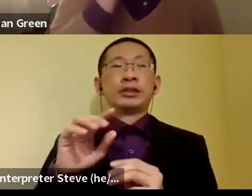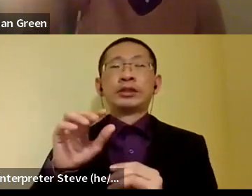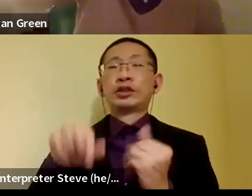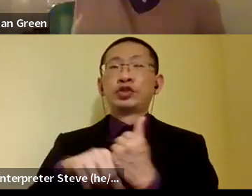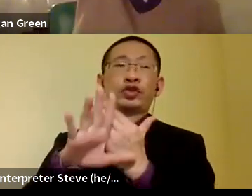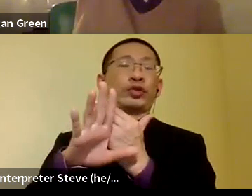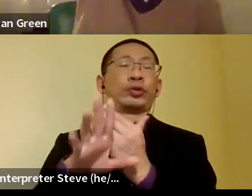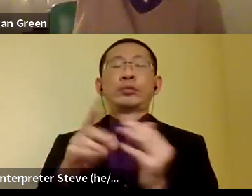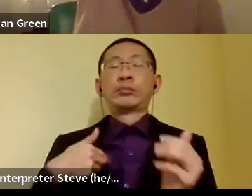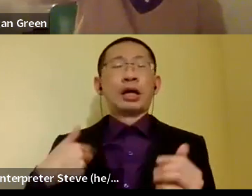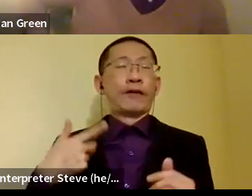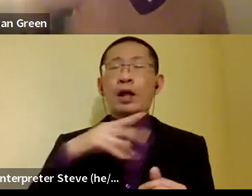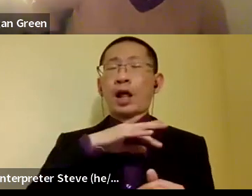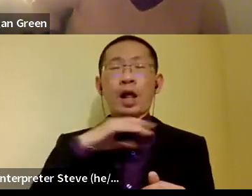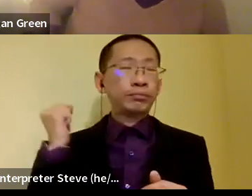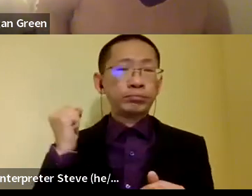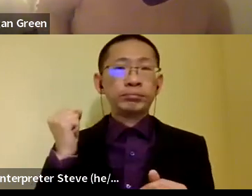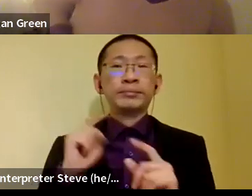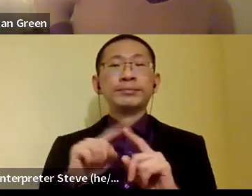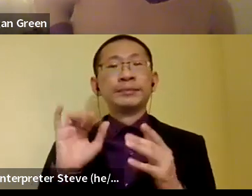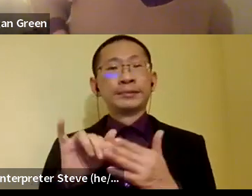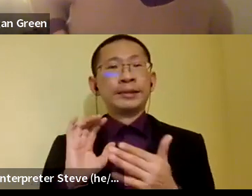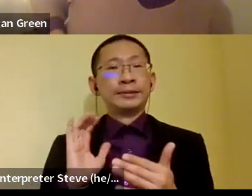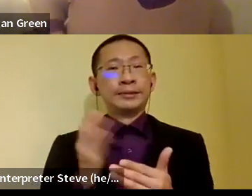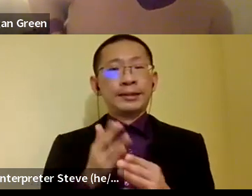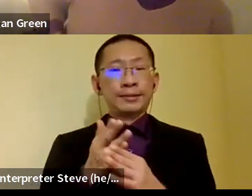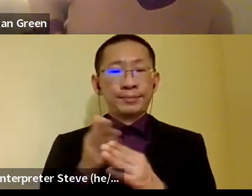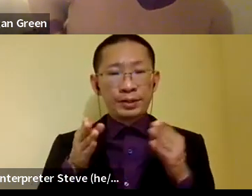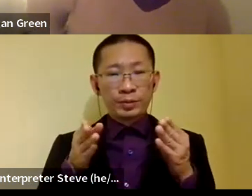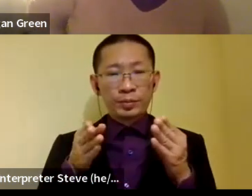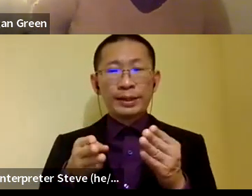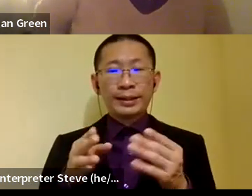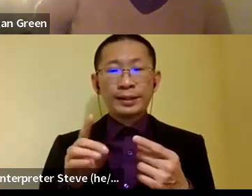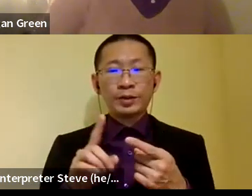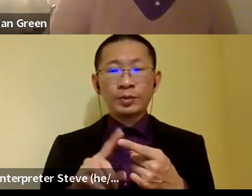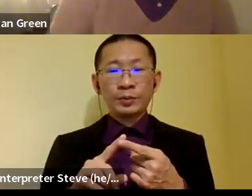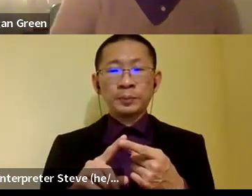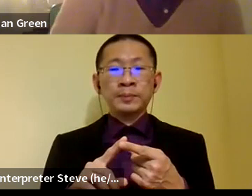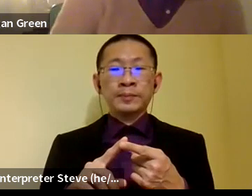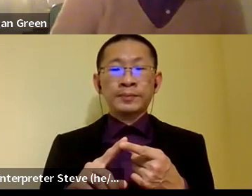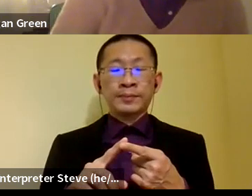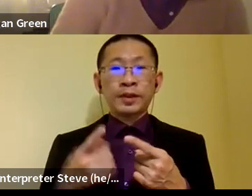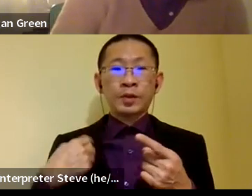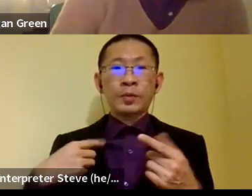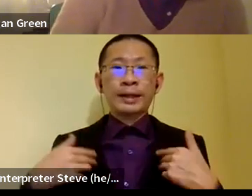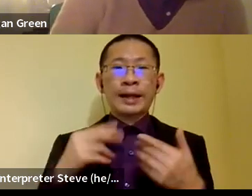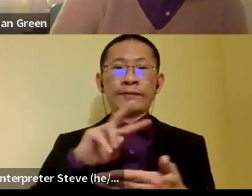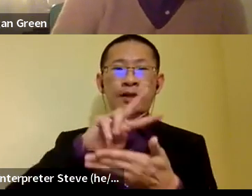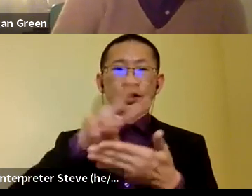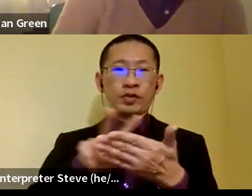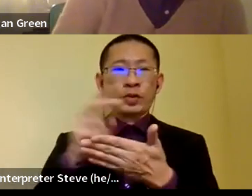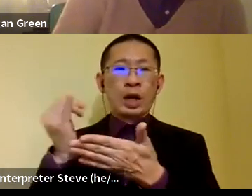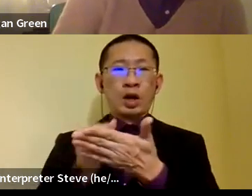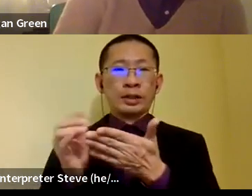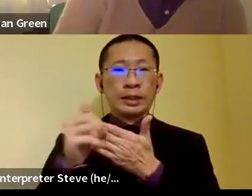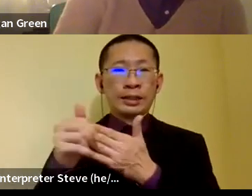honesty. But that's been our main way of sort of, we have a sort of a 2-hour artistic